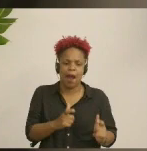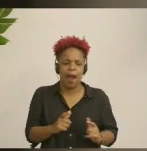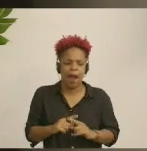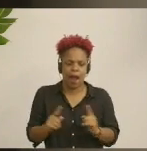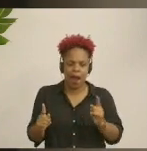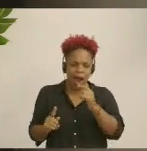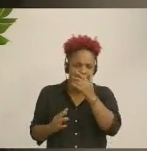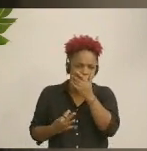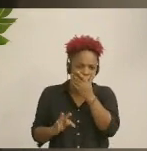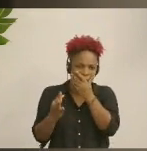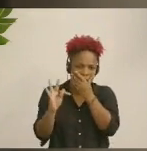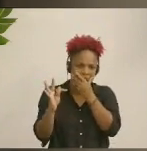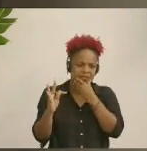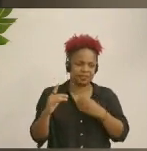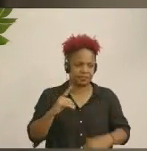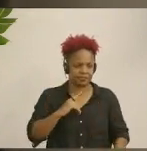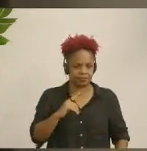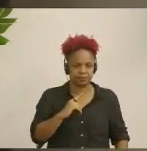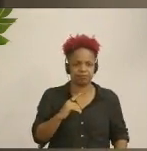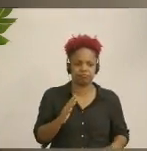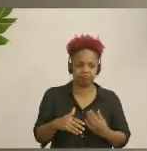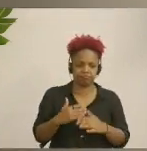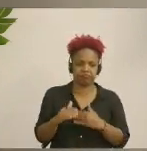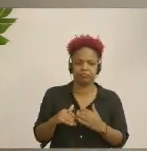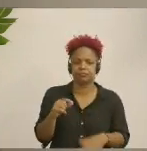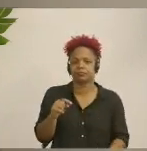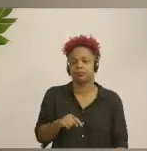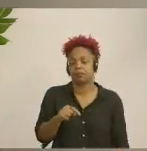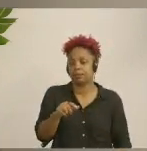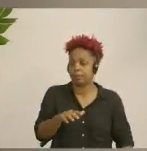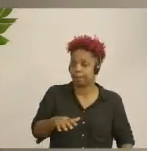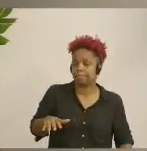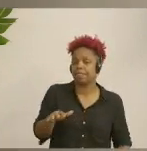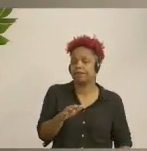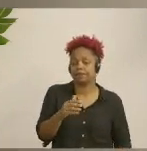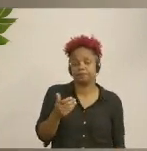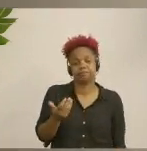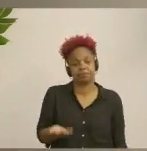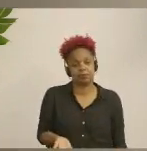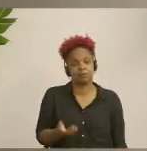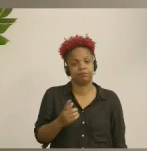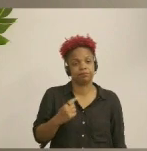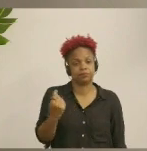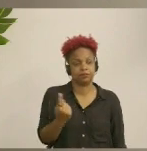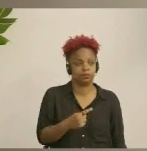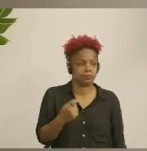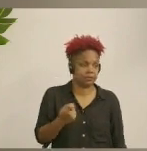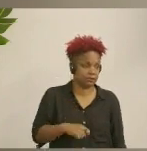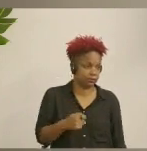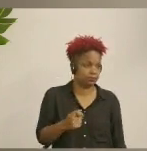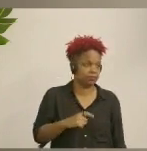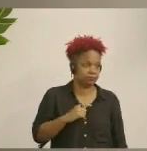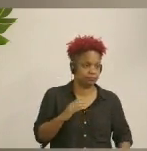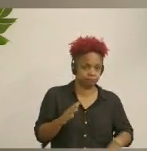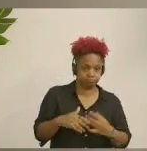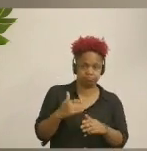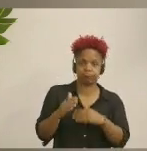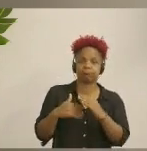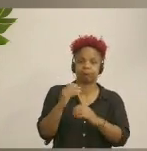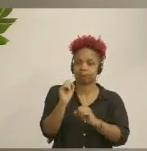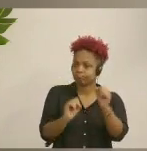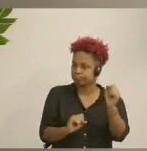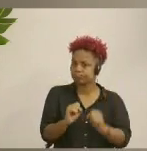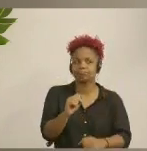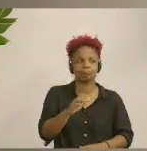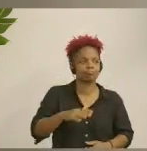here with people from this area, and will have the industrial development of this area. And this is really what was appreciated.